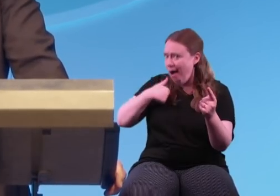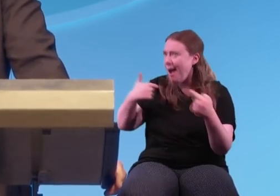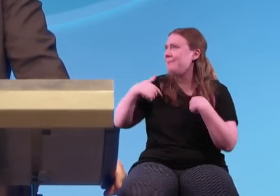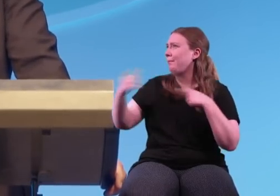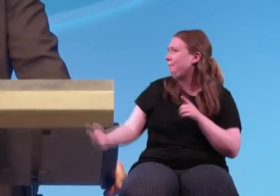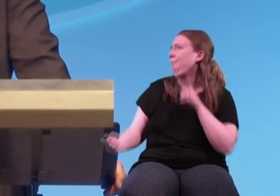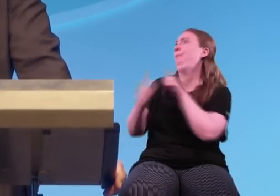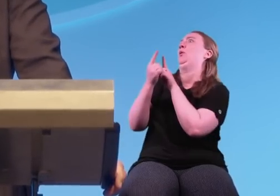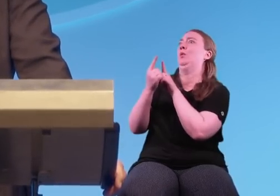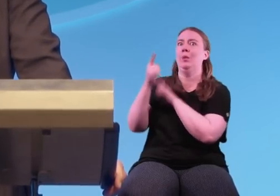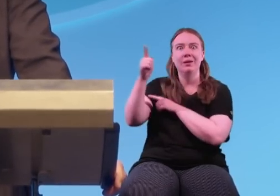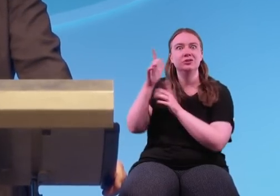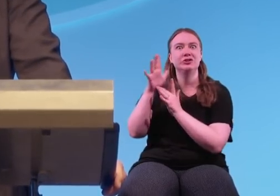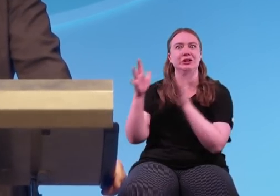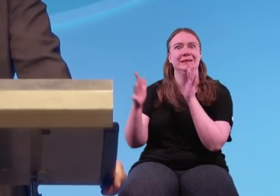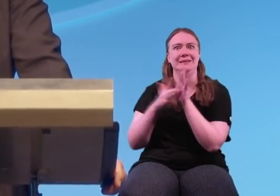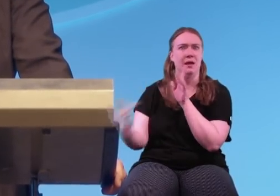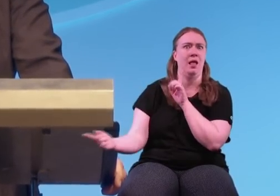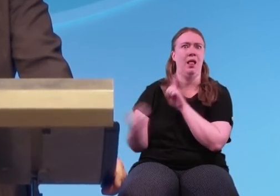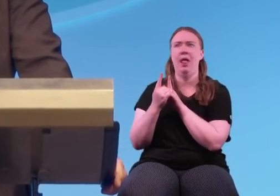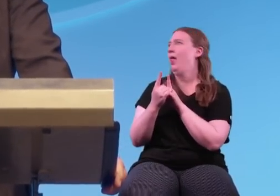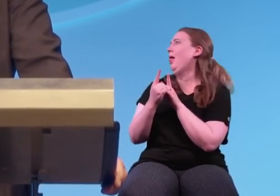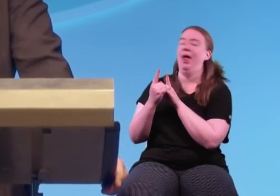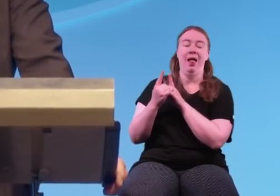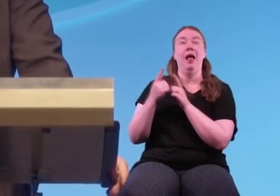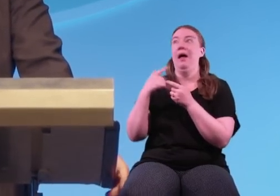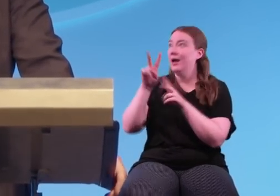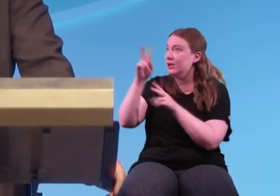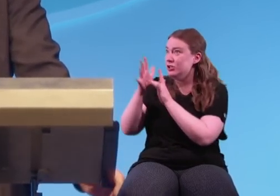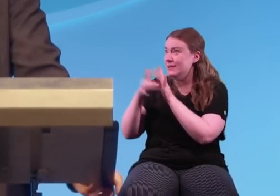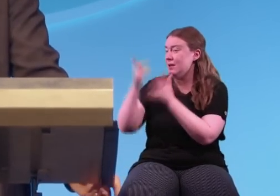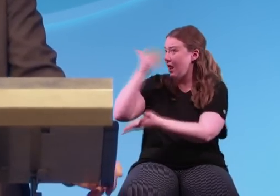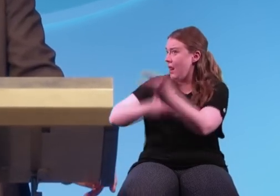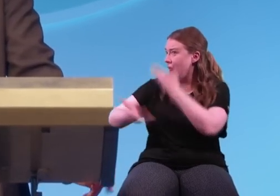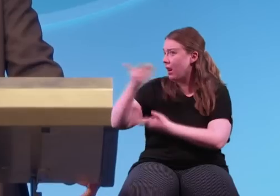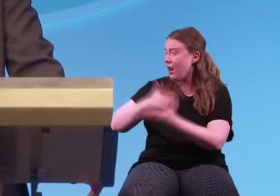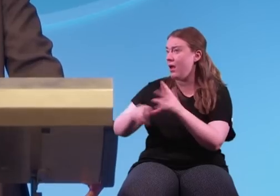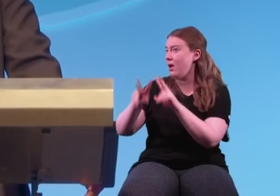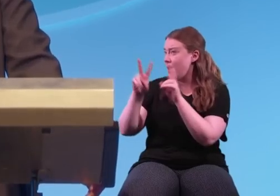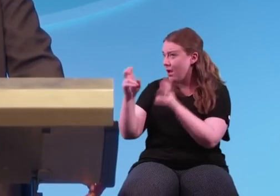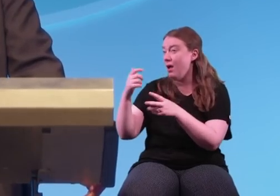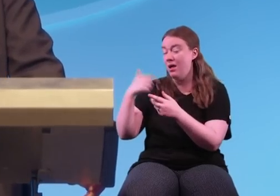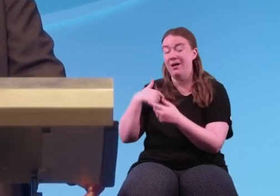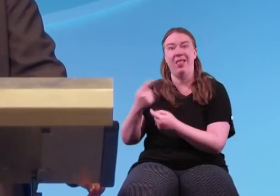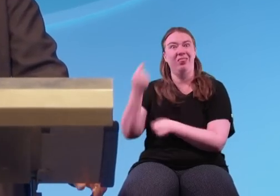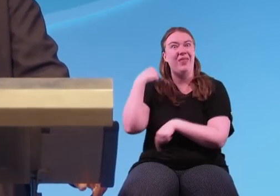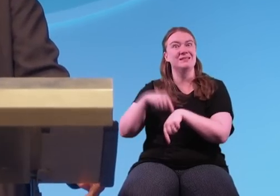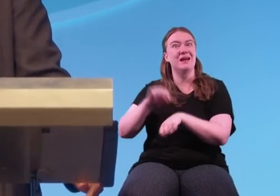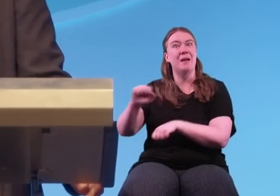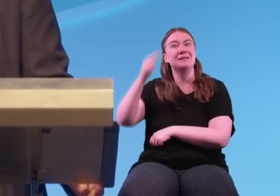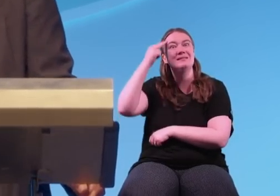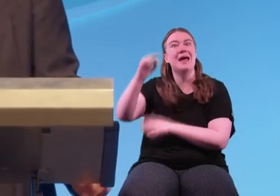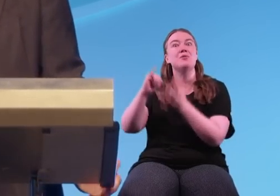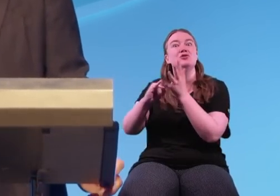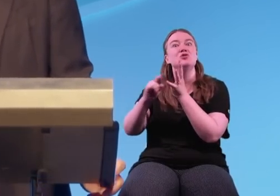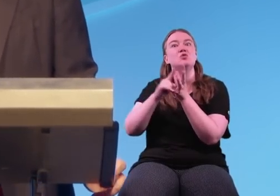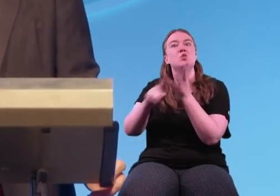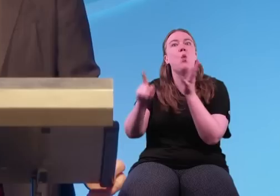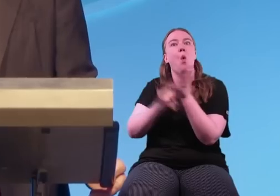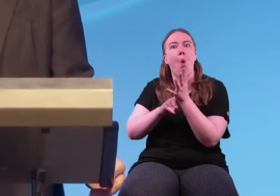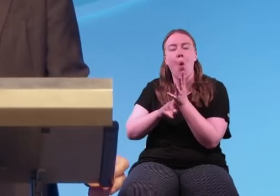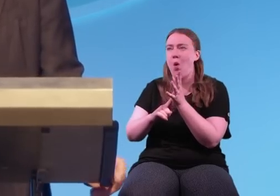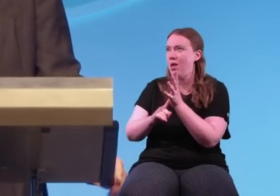Damascus, and quoting the words of Jesus to him, Paul, or Saul as he was then, where Jesus says, I have appeared to